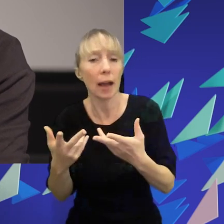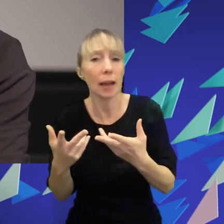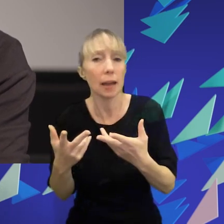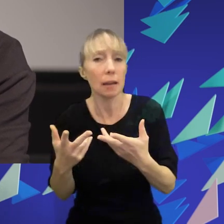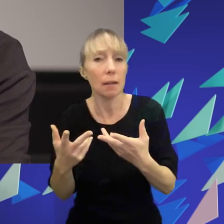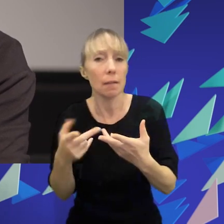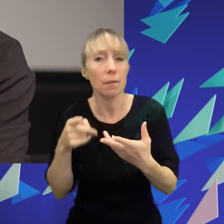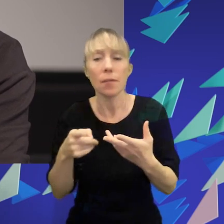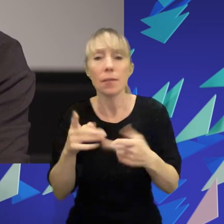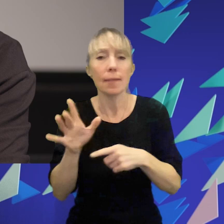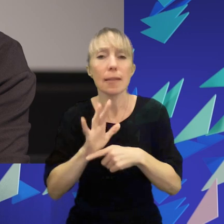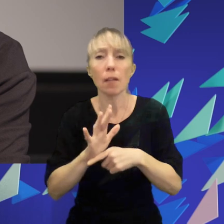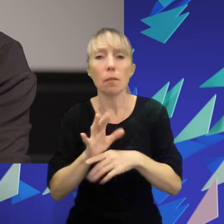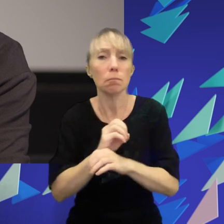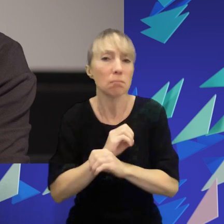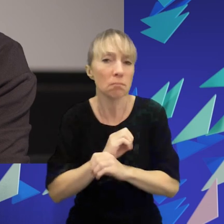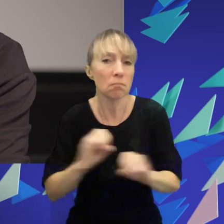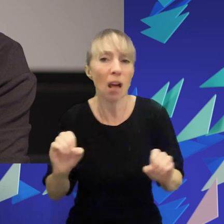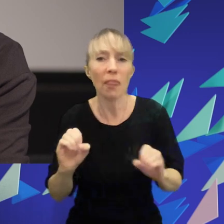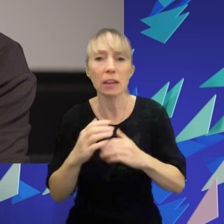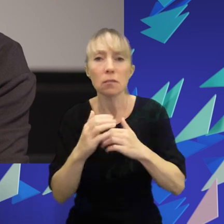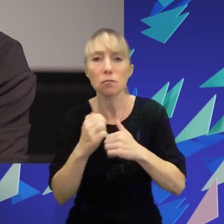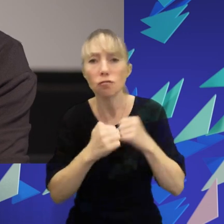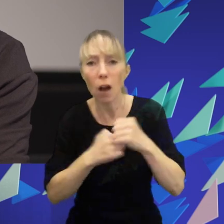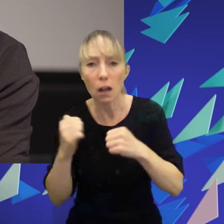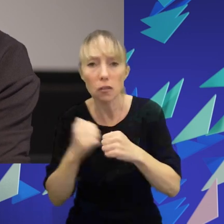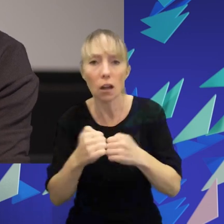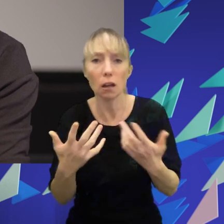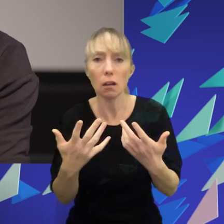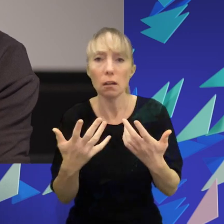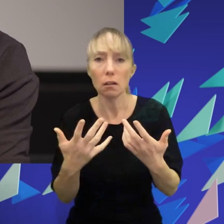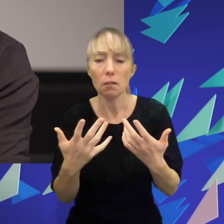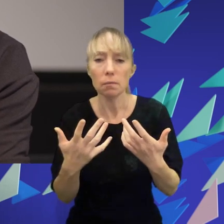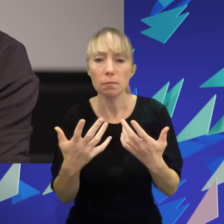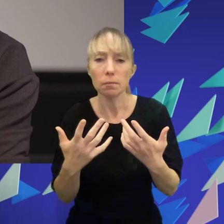film. Doesn't have any structure. This film doesn't have the only